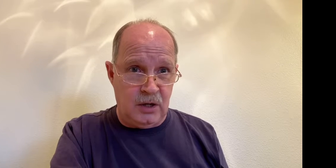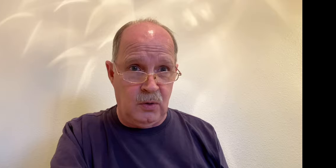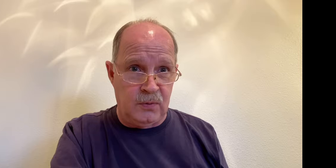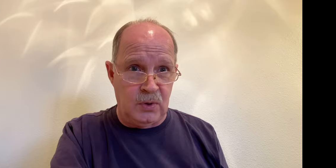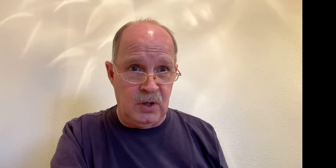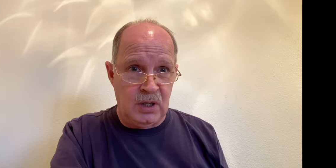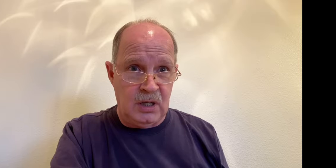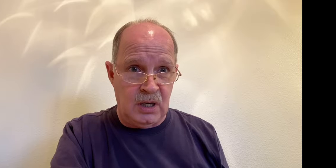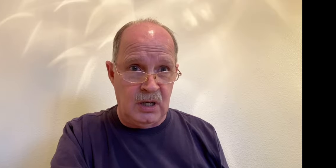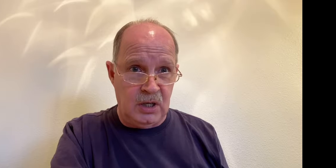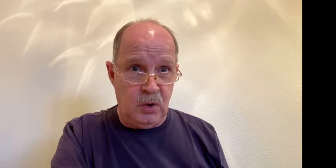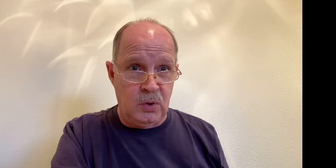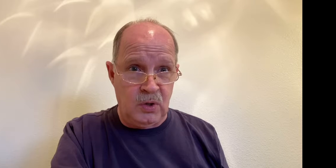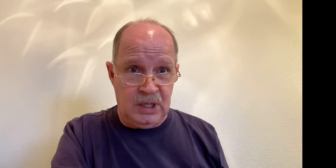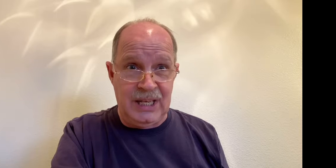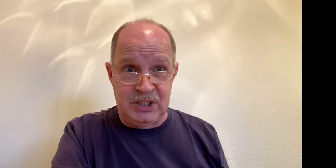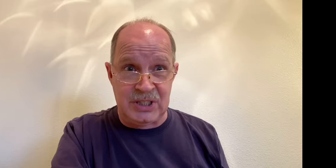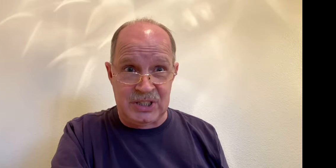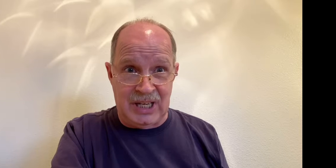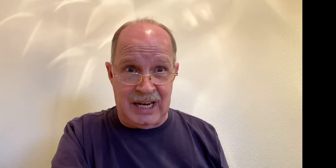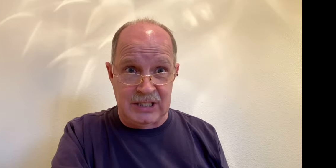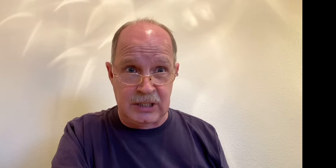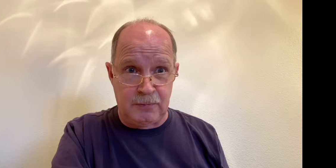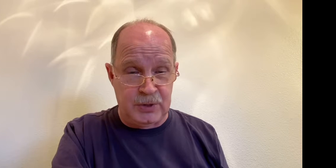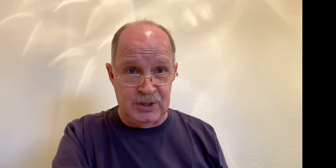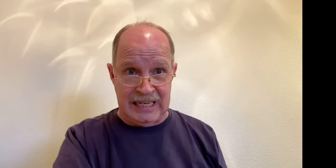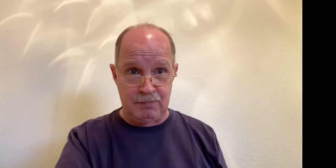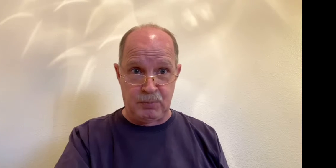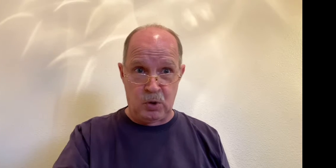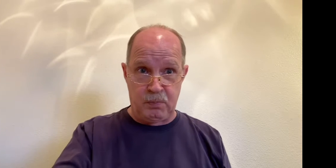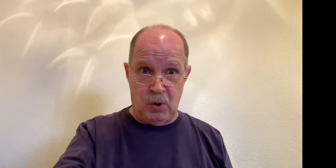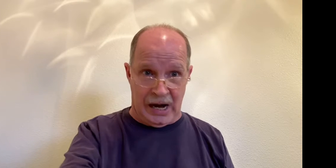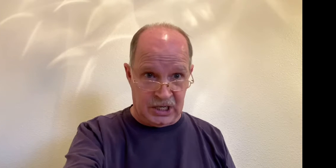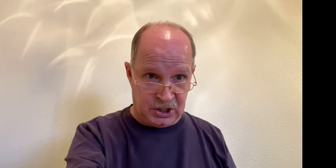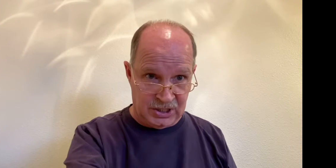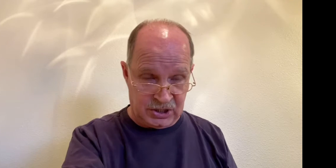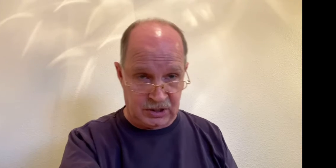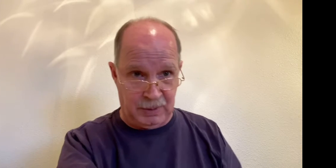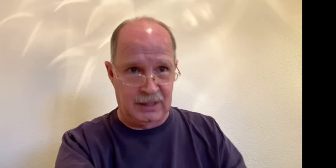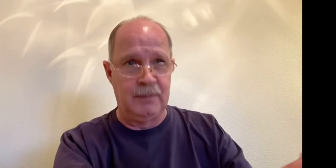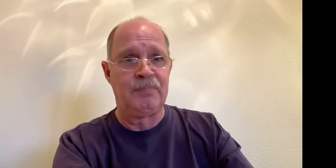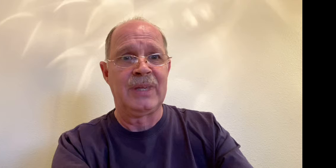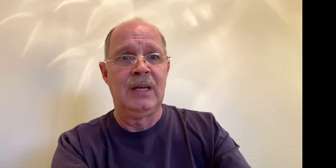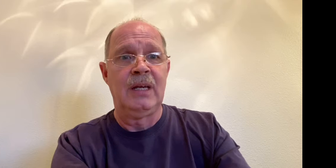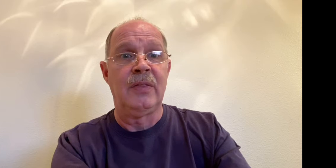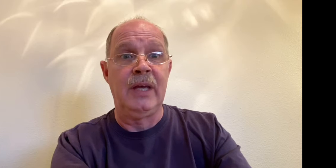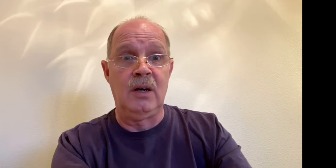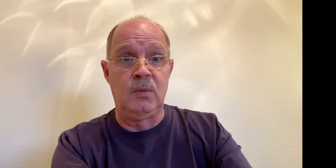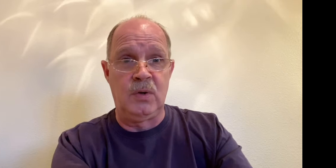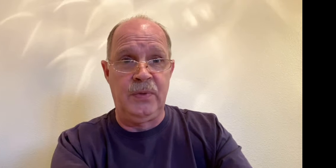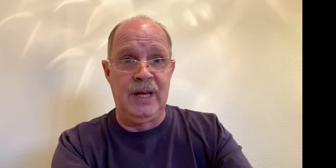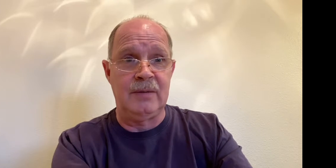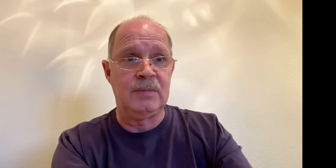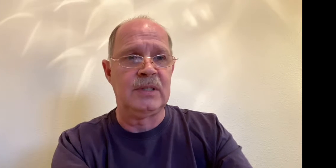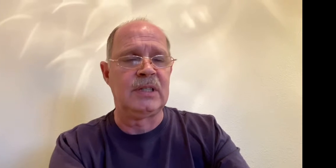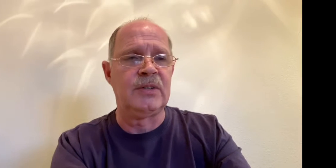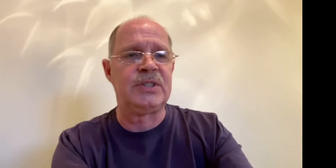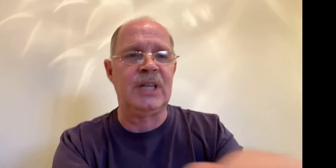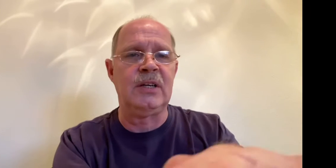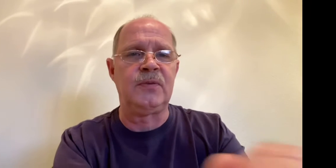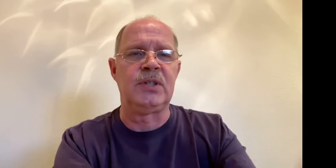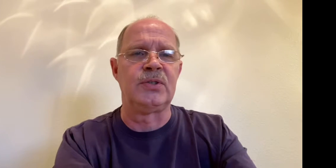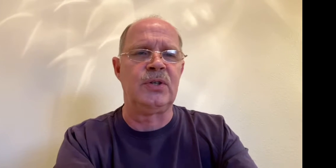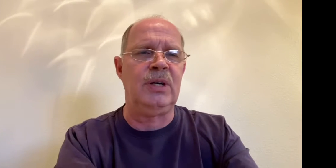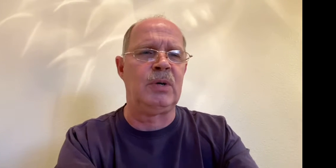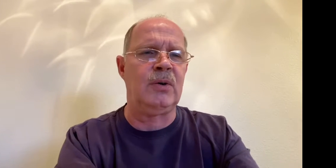take over local election sites if there's improprieties suspected. They don't want that until the